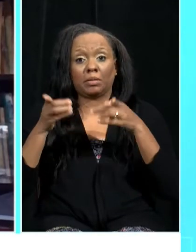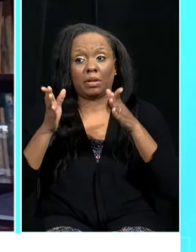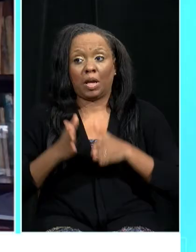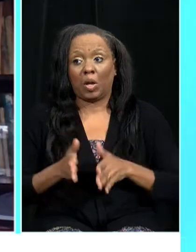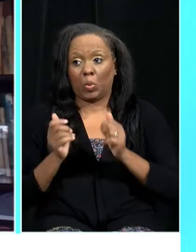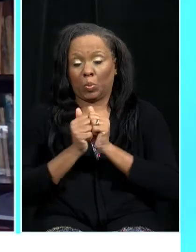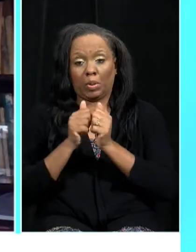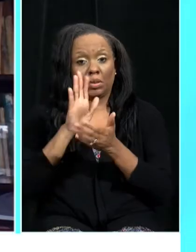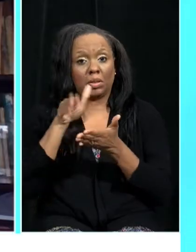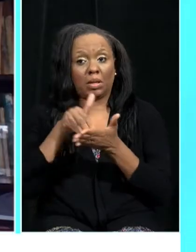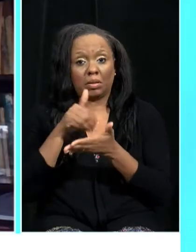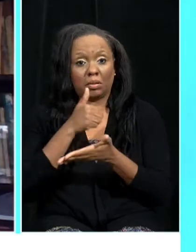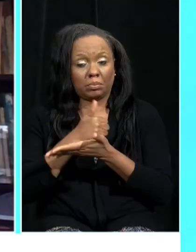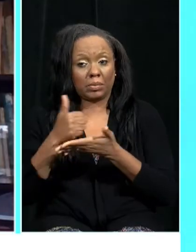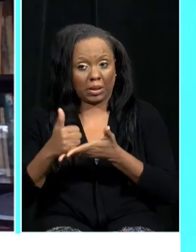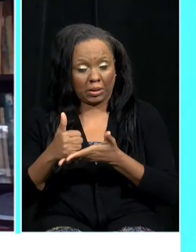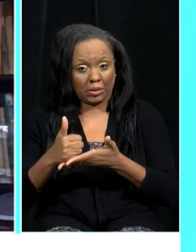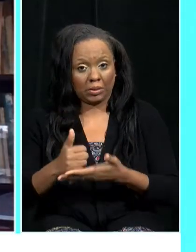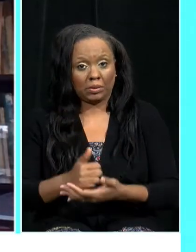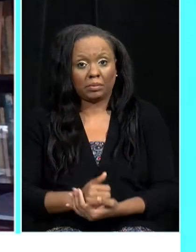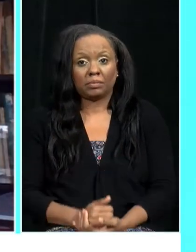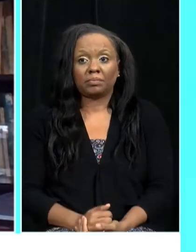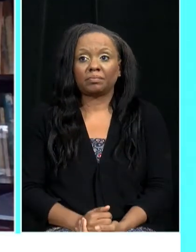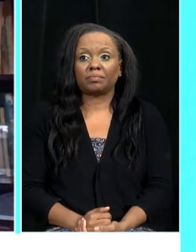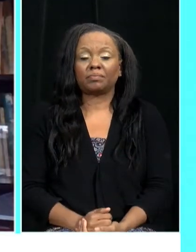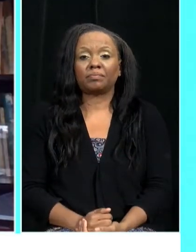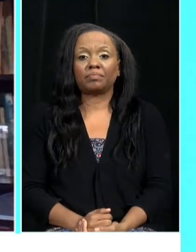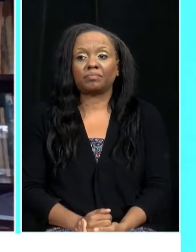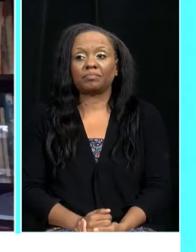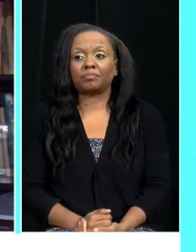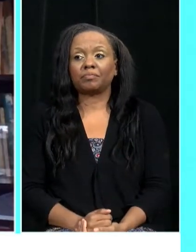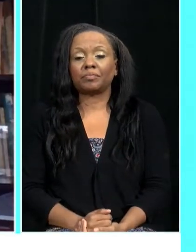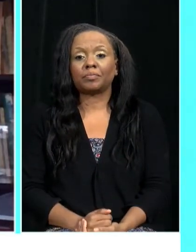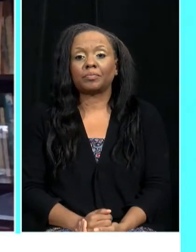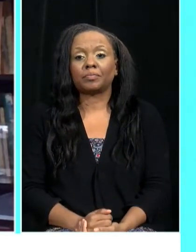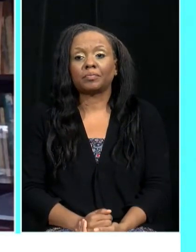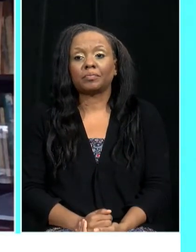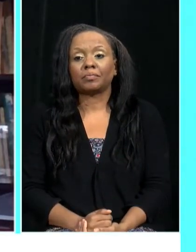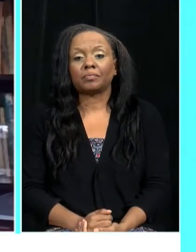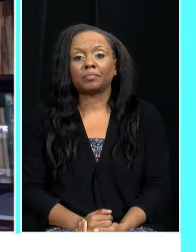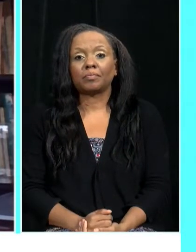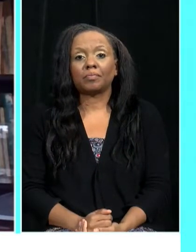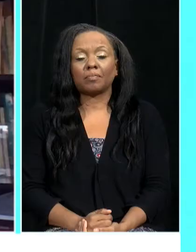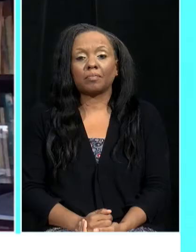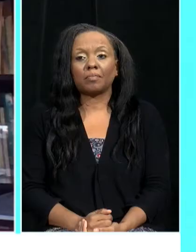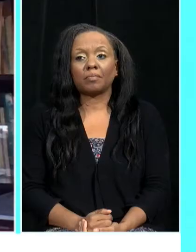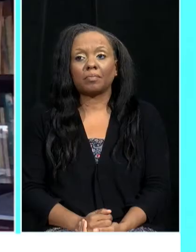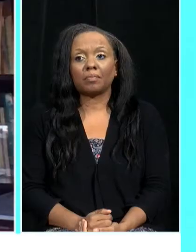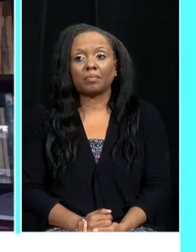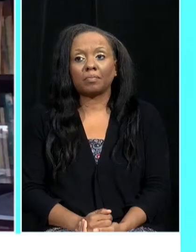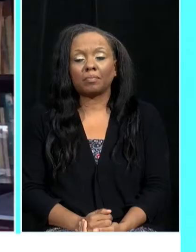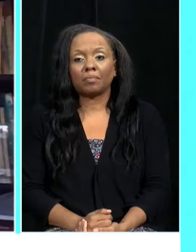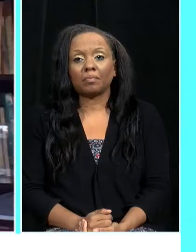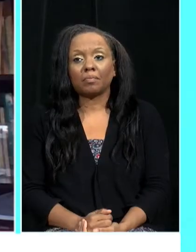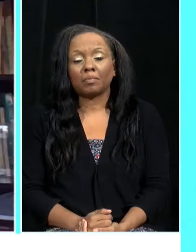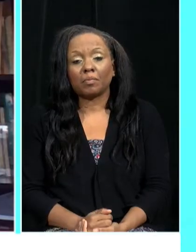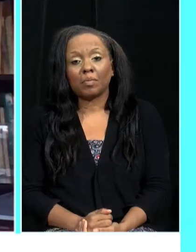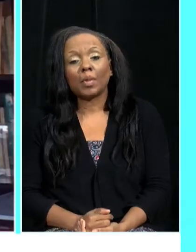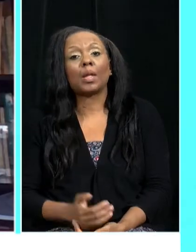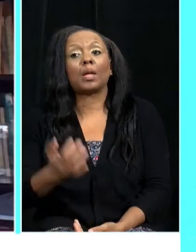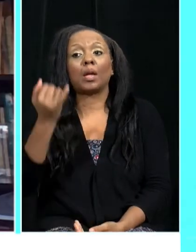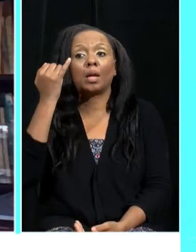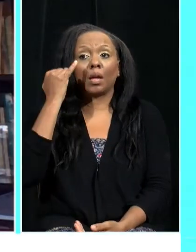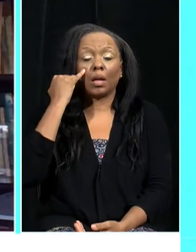And unless we experience the worst of those factors that you mentioned that could derail the growth, I